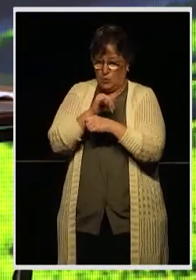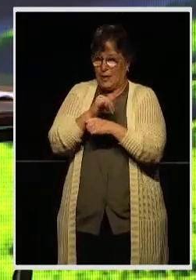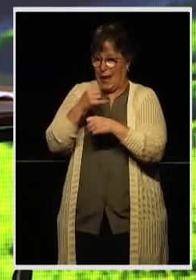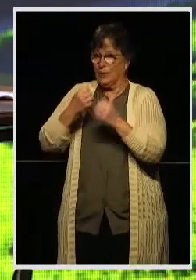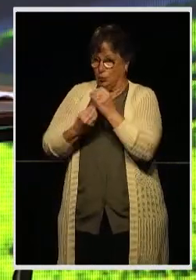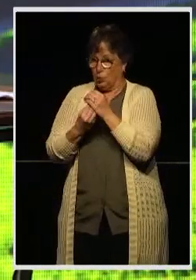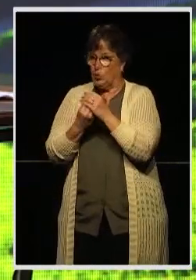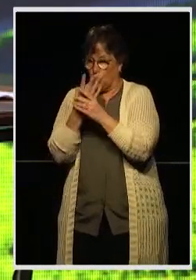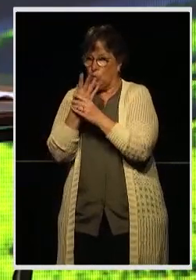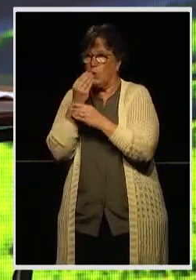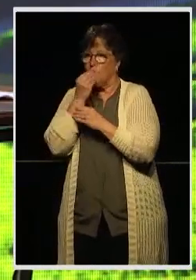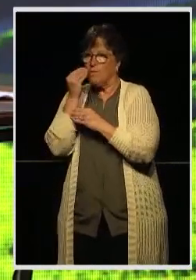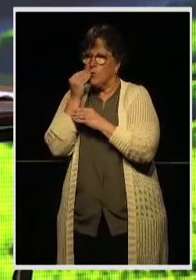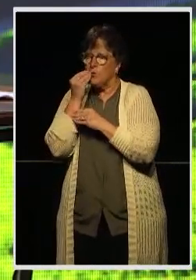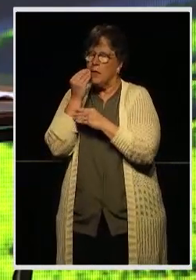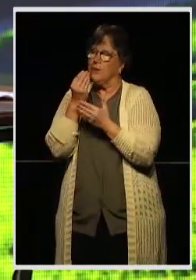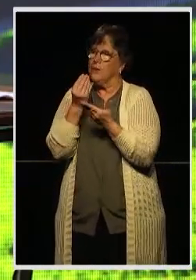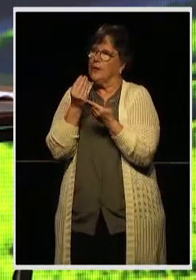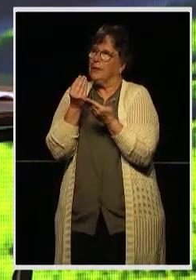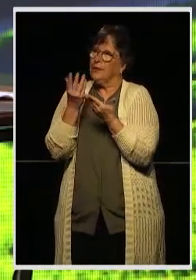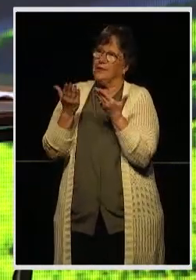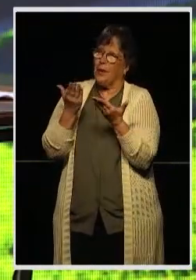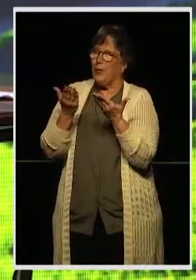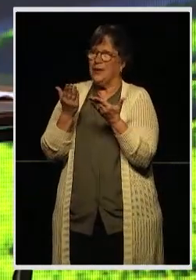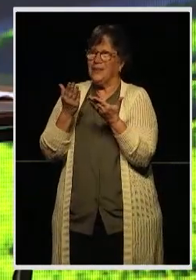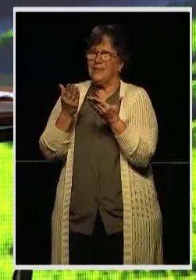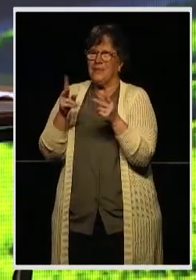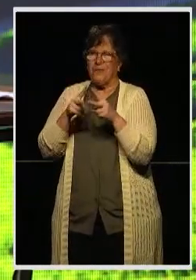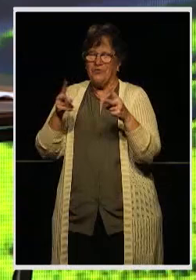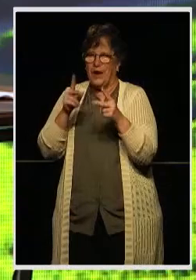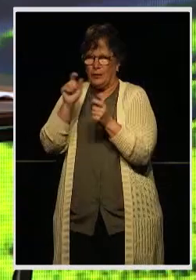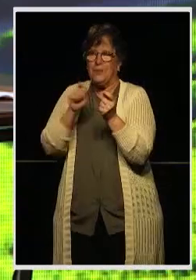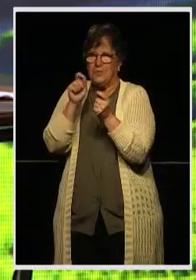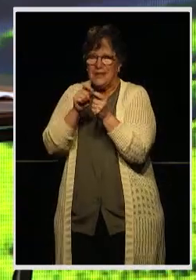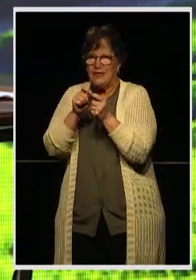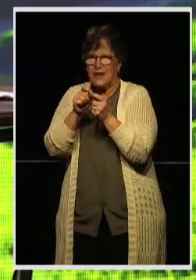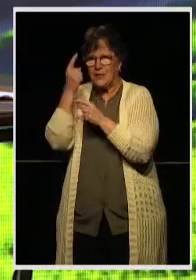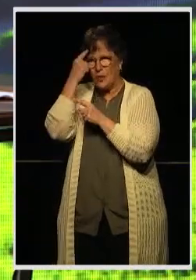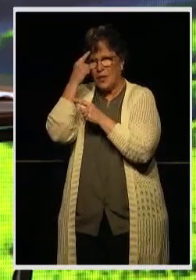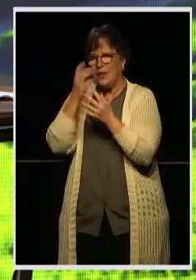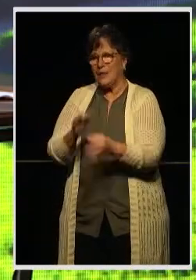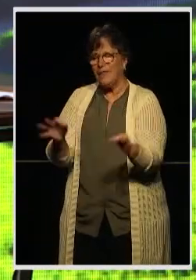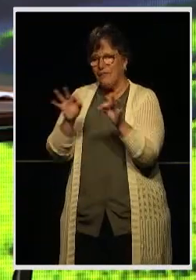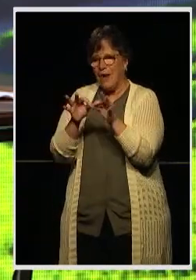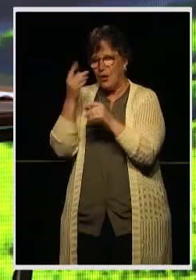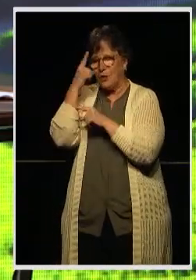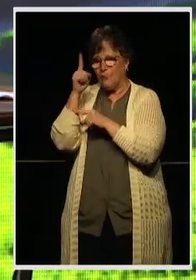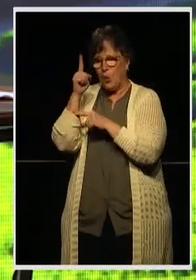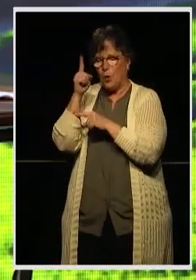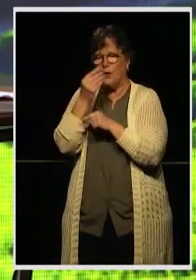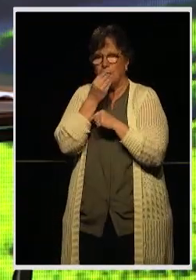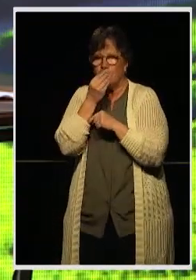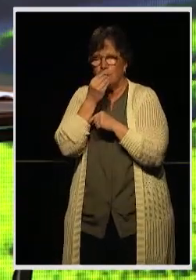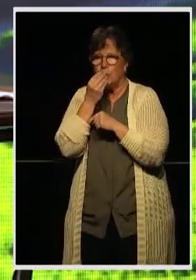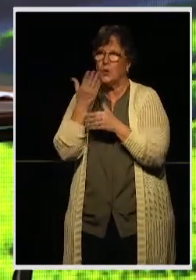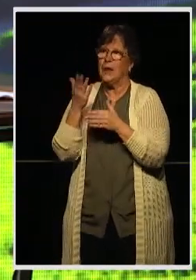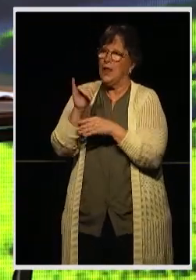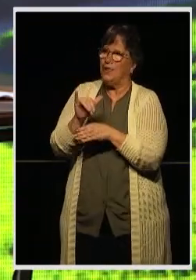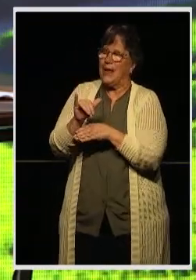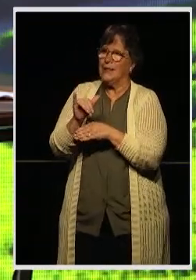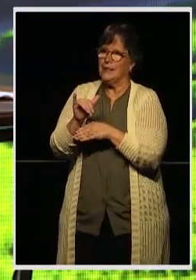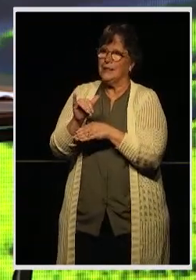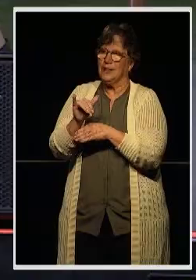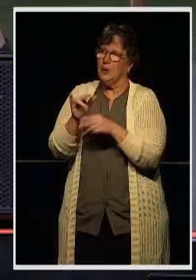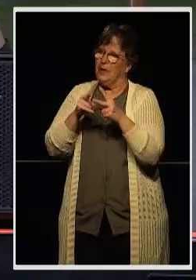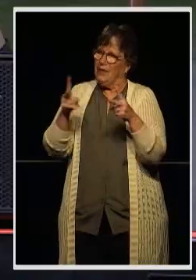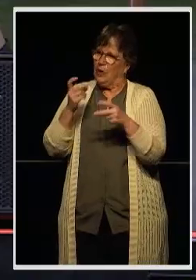electricity is produced. So it really is very place specific, but I think the kind of the value add of the product as well is going to be really, really